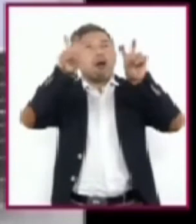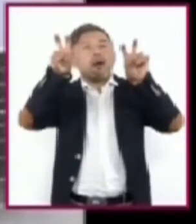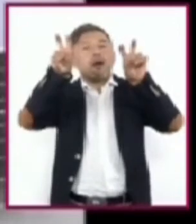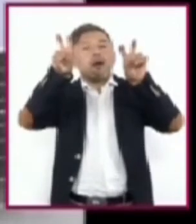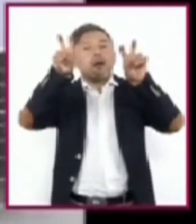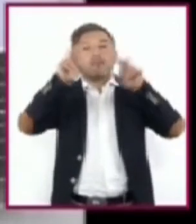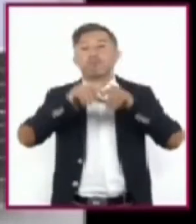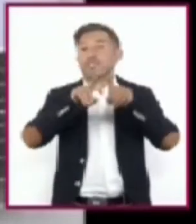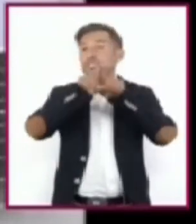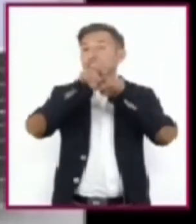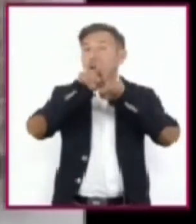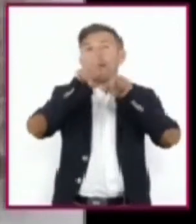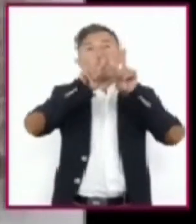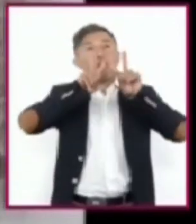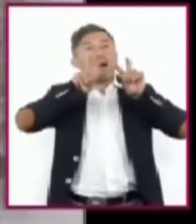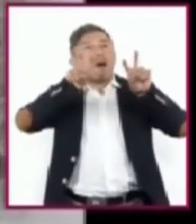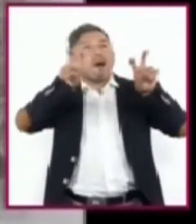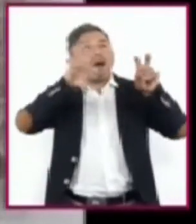Astronomers.